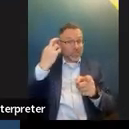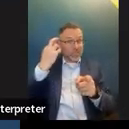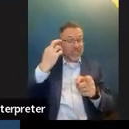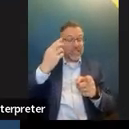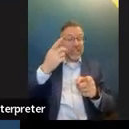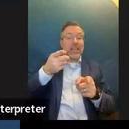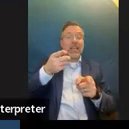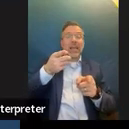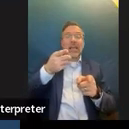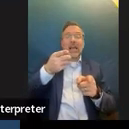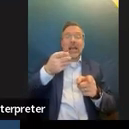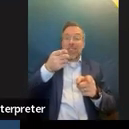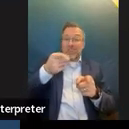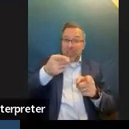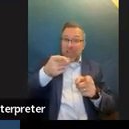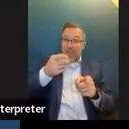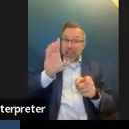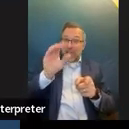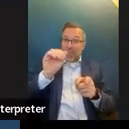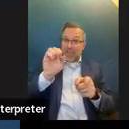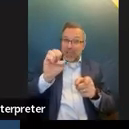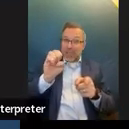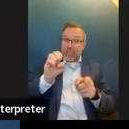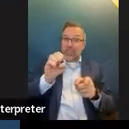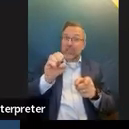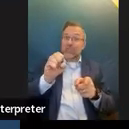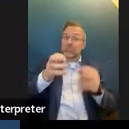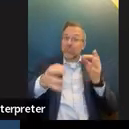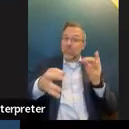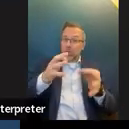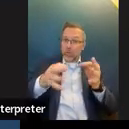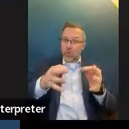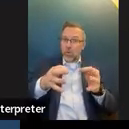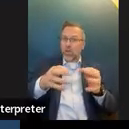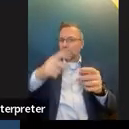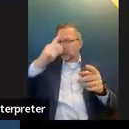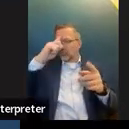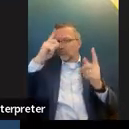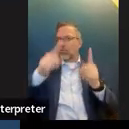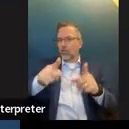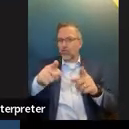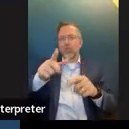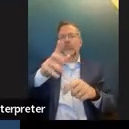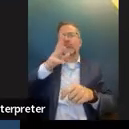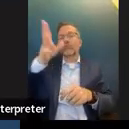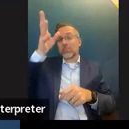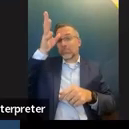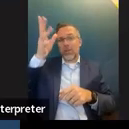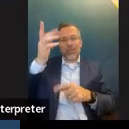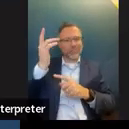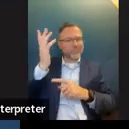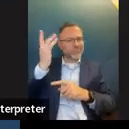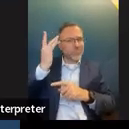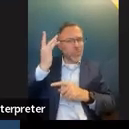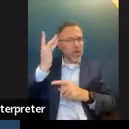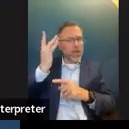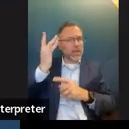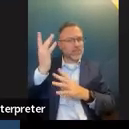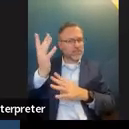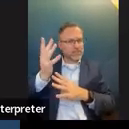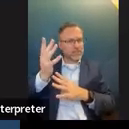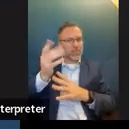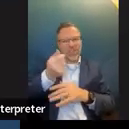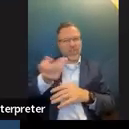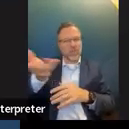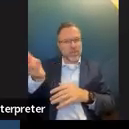in this case, they found in favor of the parents because of a few things. But two of the things are